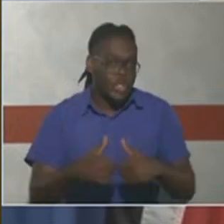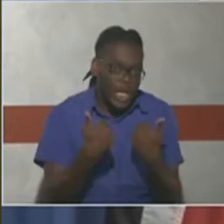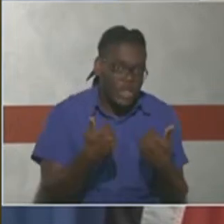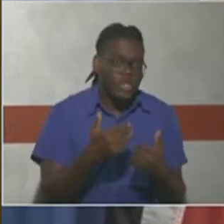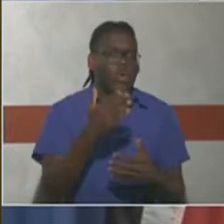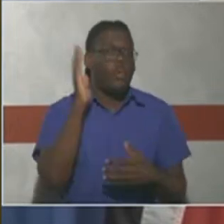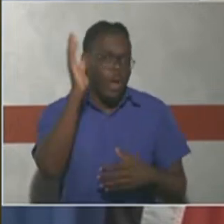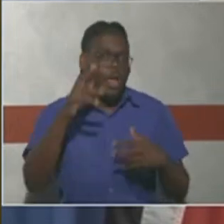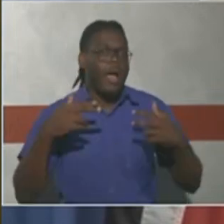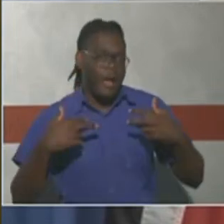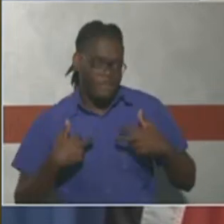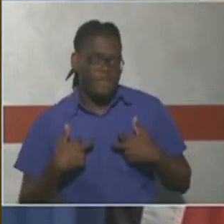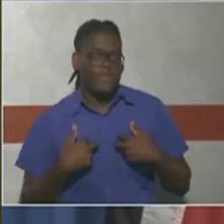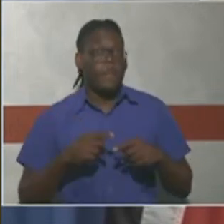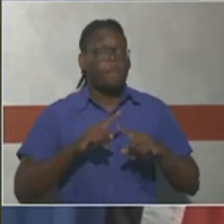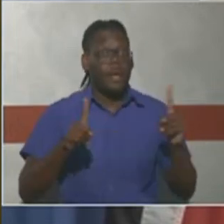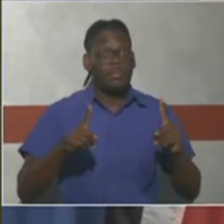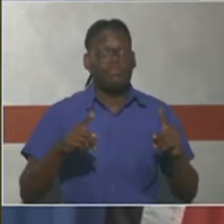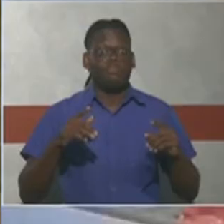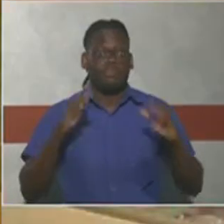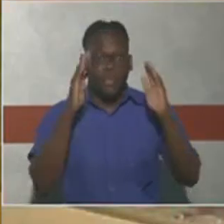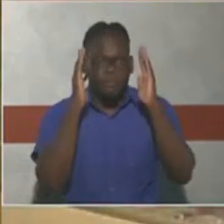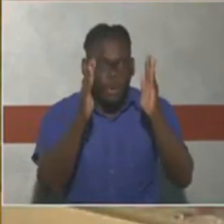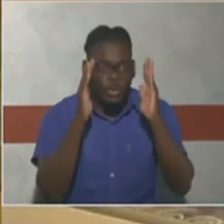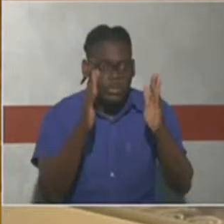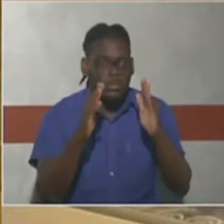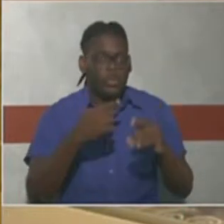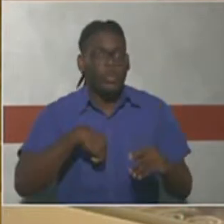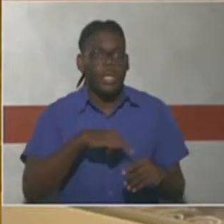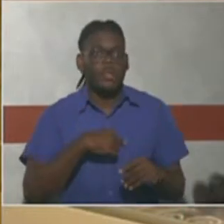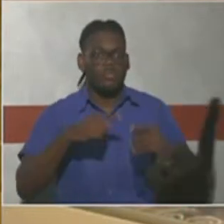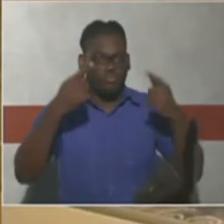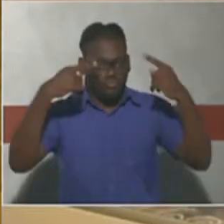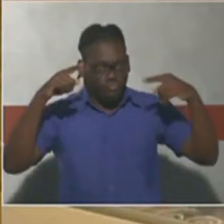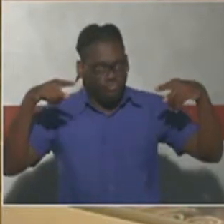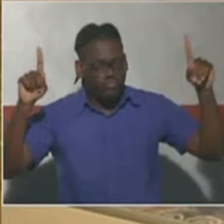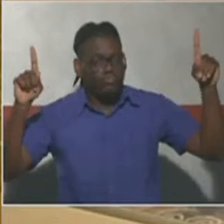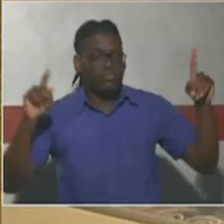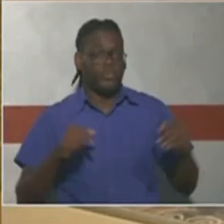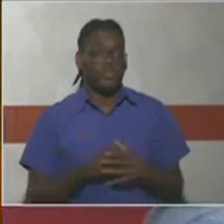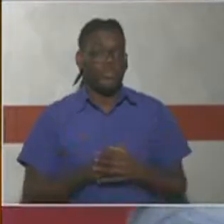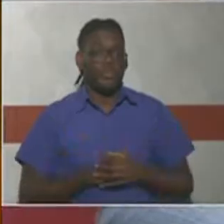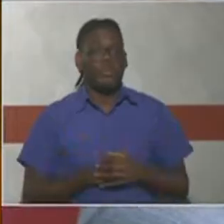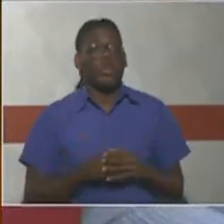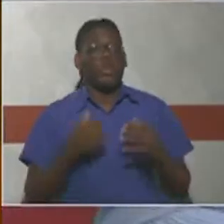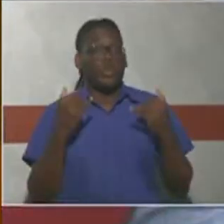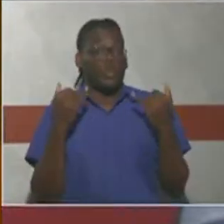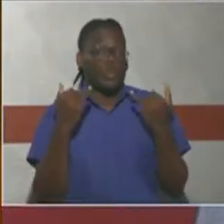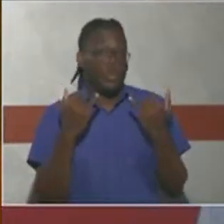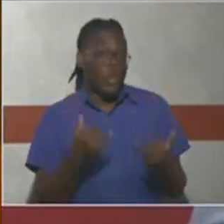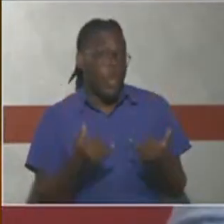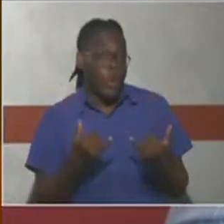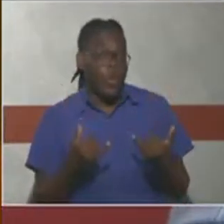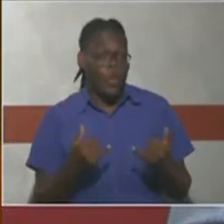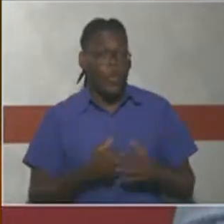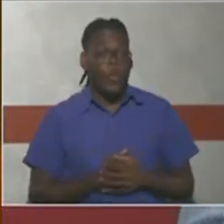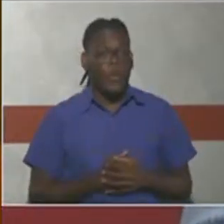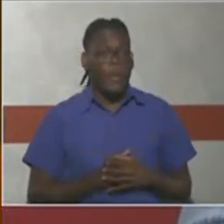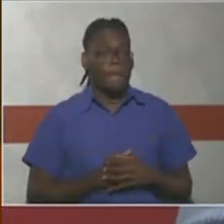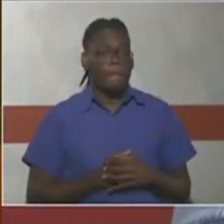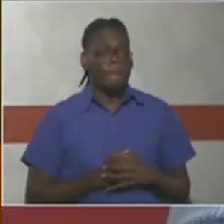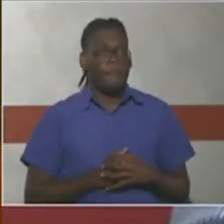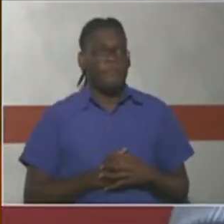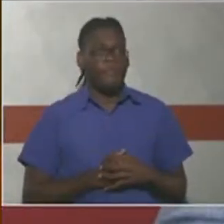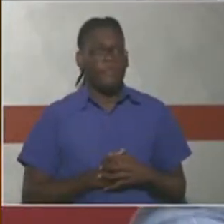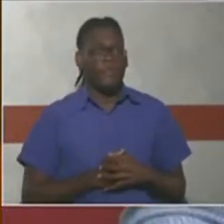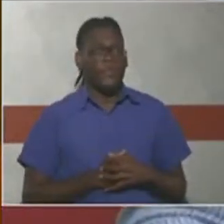plan the trip. And I asked a question earlier on and got mixed up. With regards to the terms, is you said CARICOM having